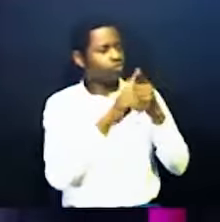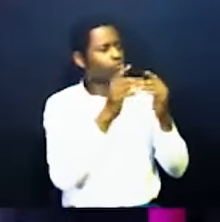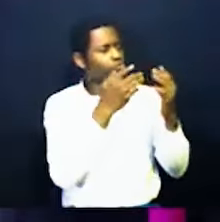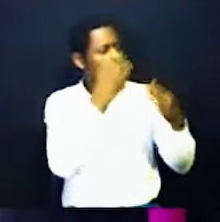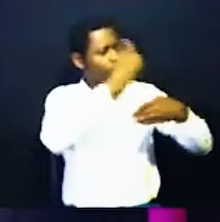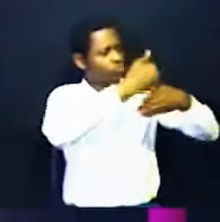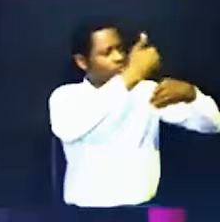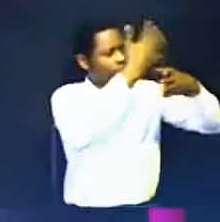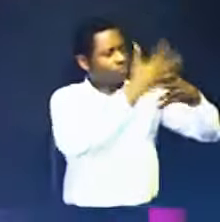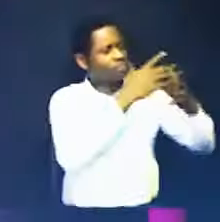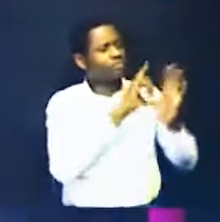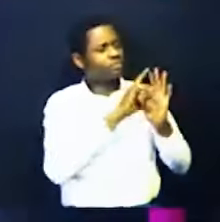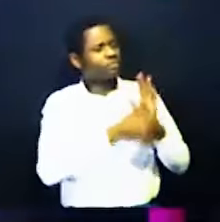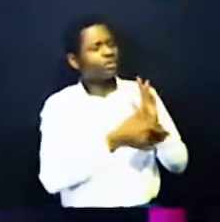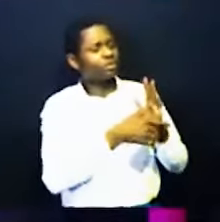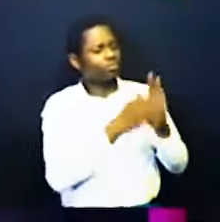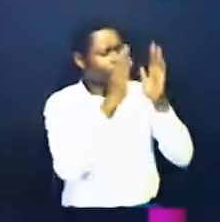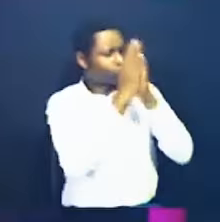Lord.